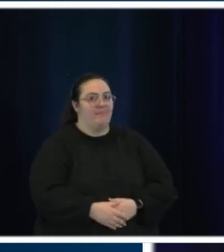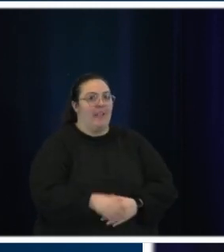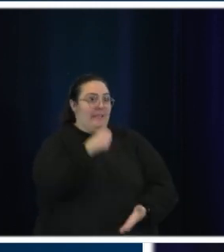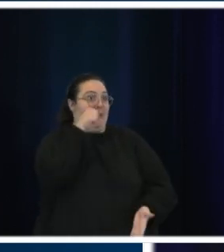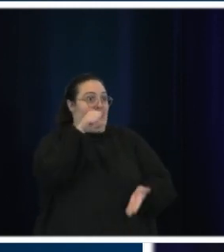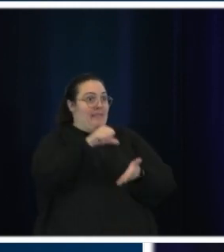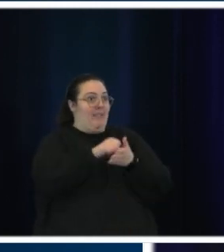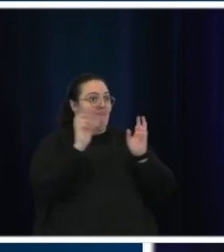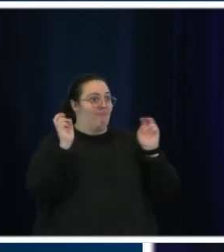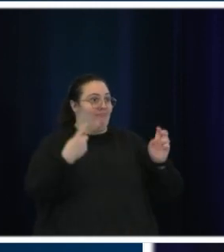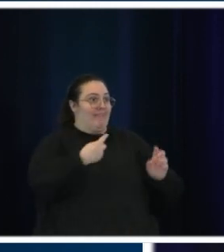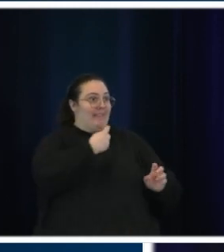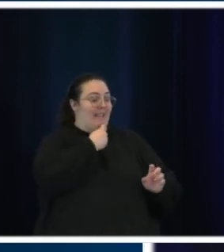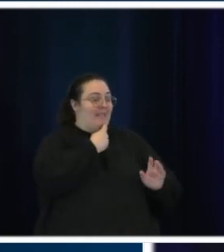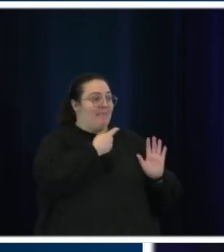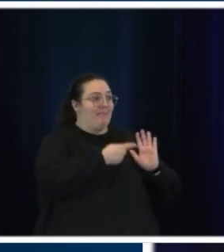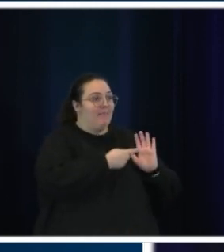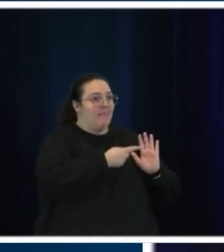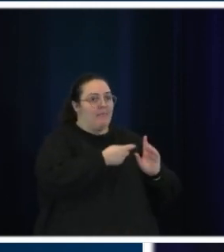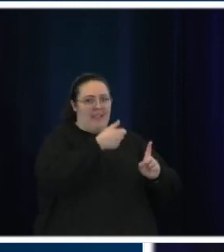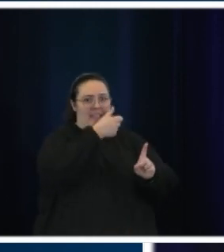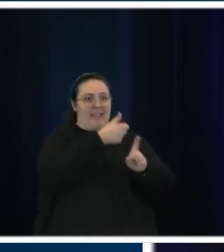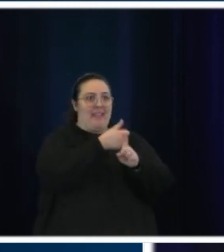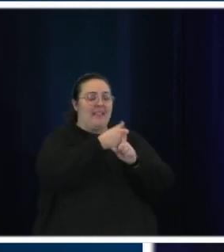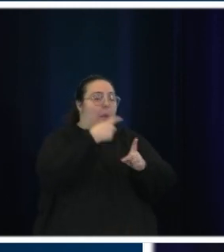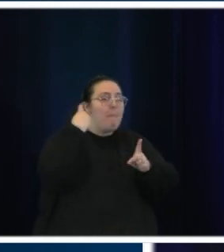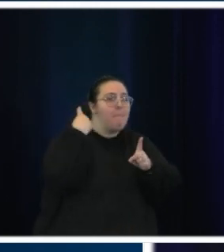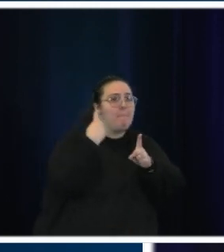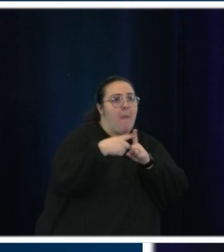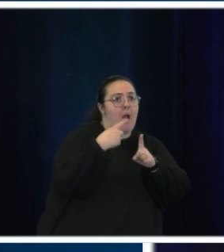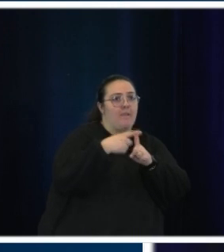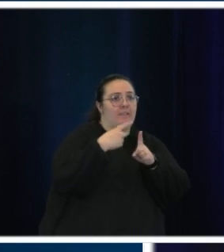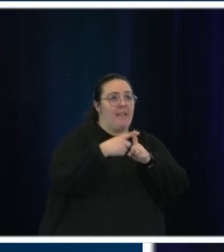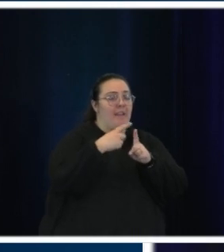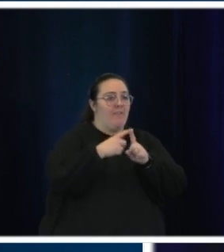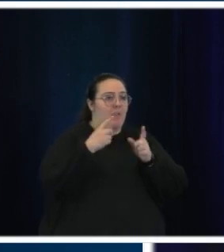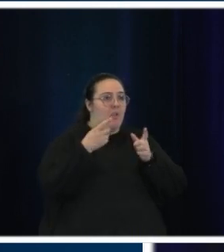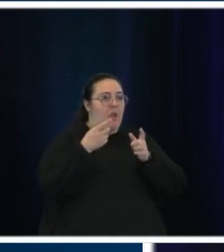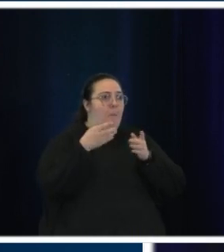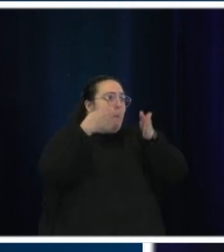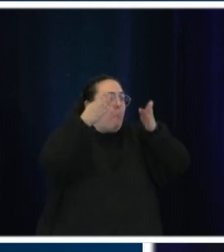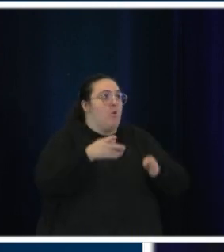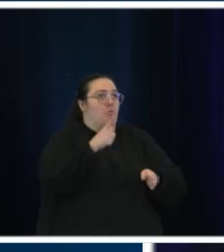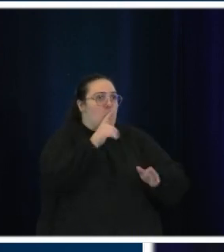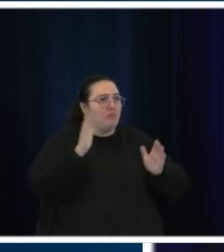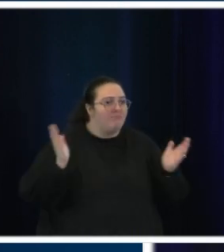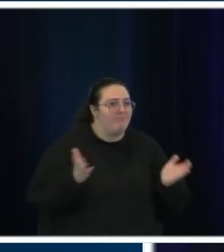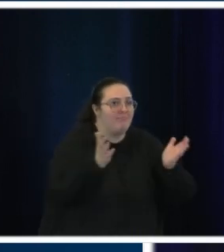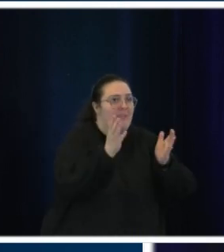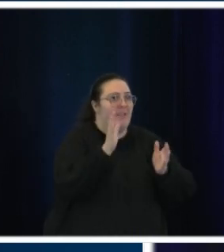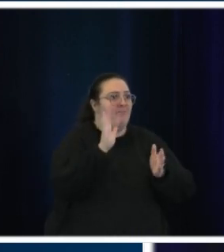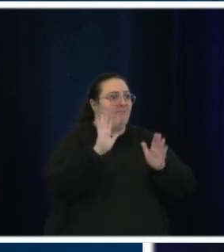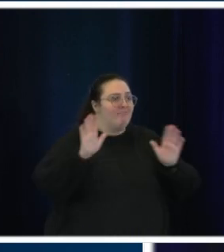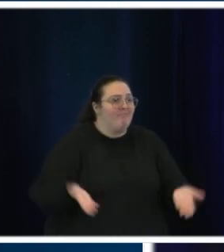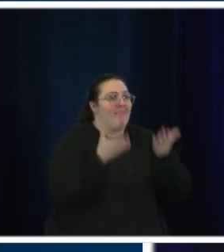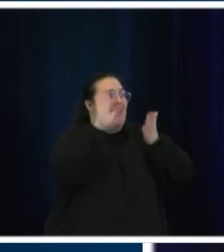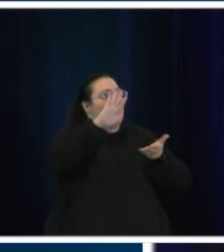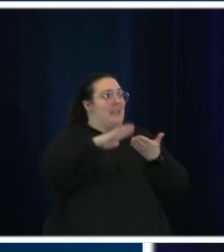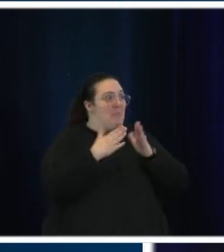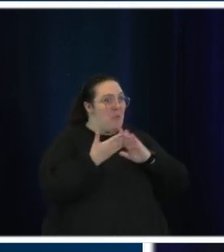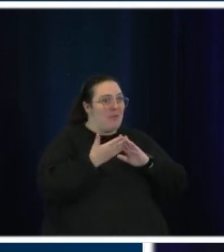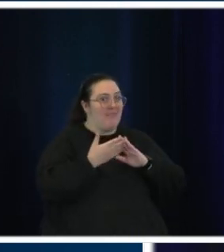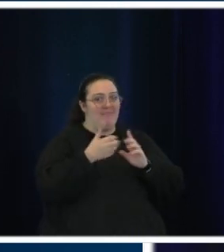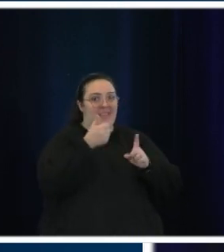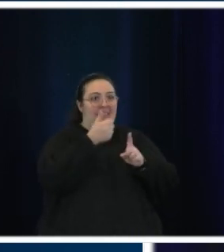reads, "He is a positive force for good in his community and in Columbus in general. He is a